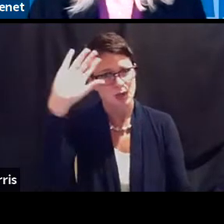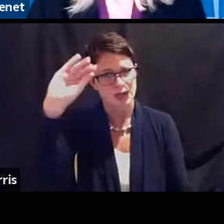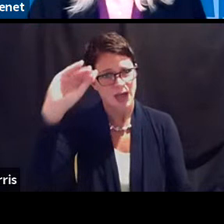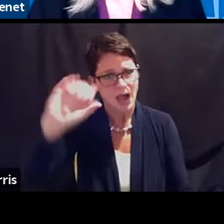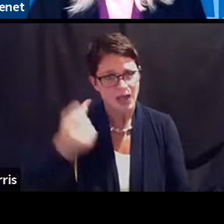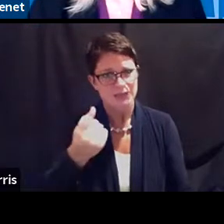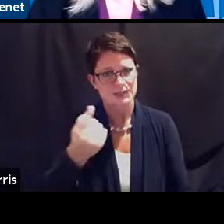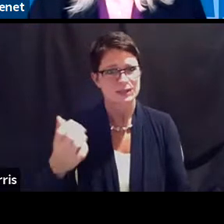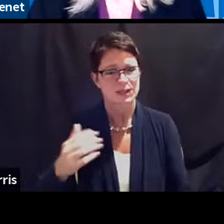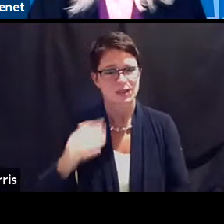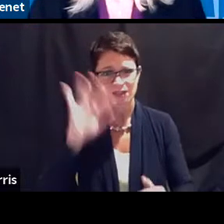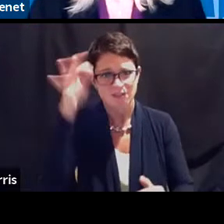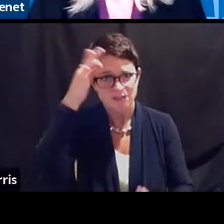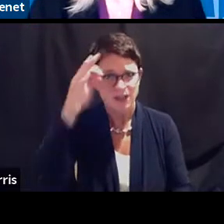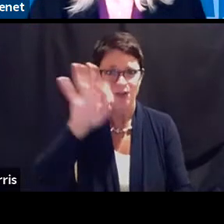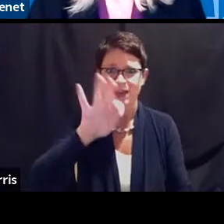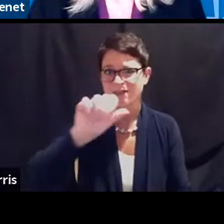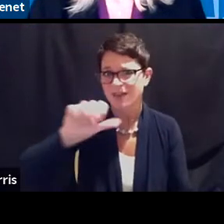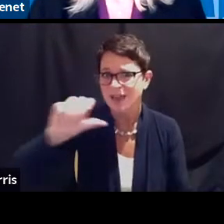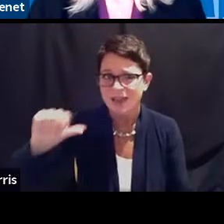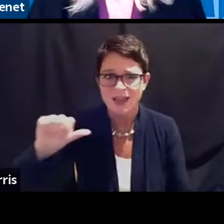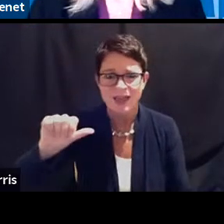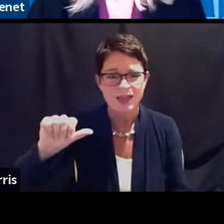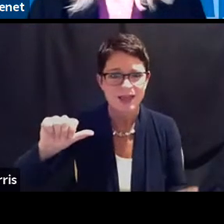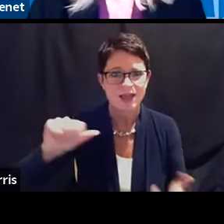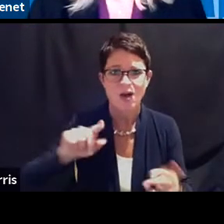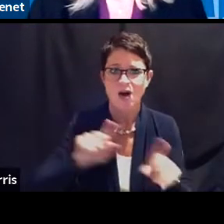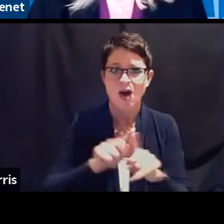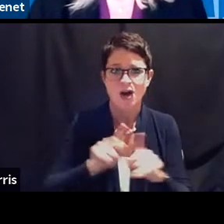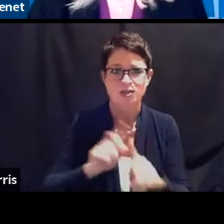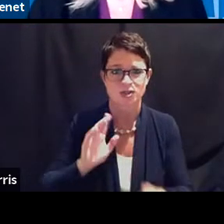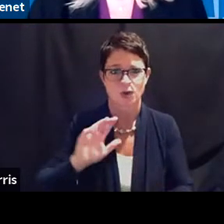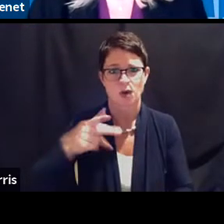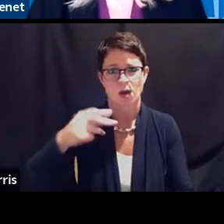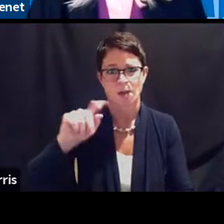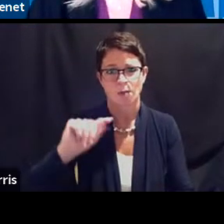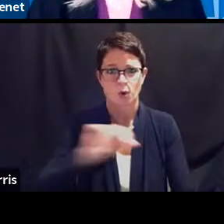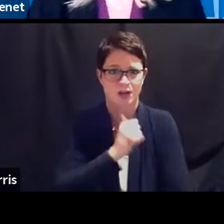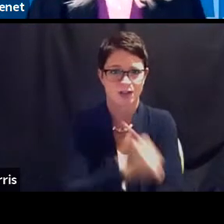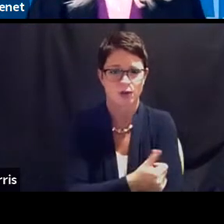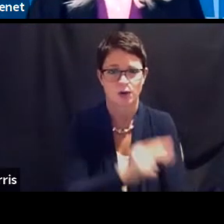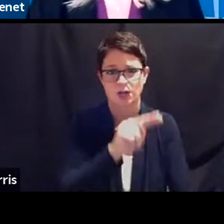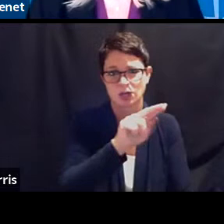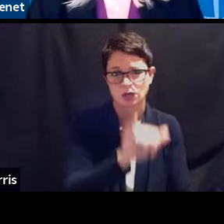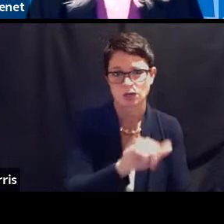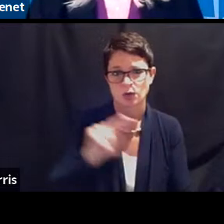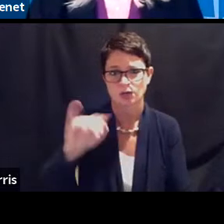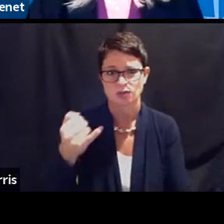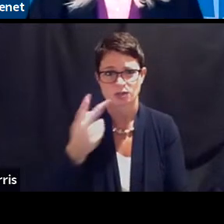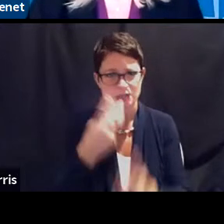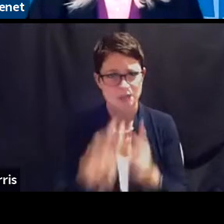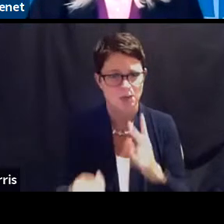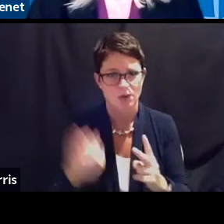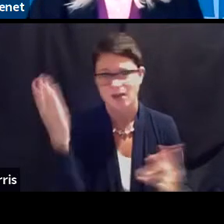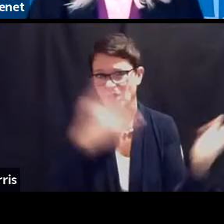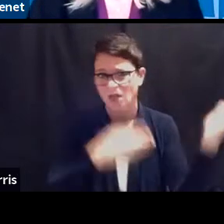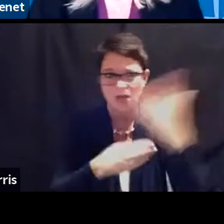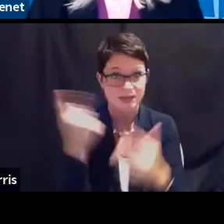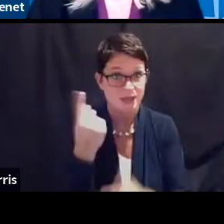the Federal Aviation Administration and also the Port Authority for New York and New Jersey has overlooked